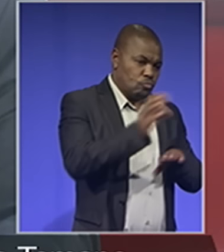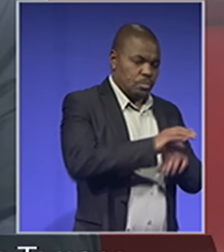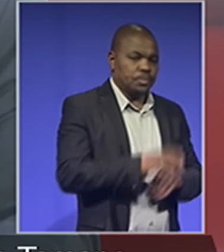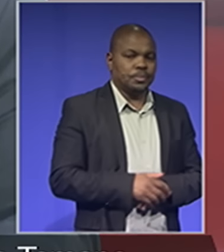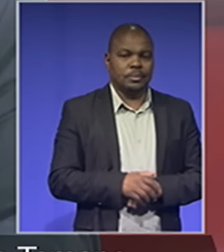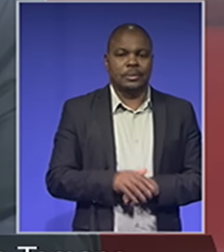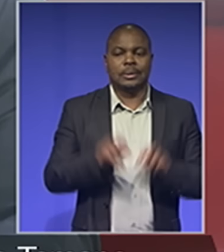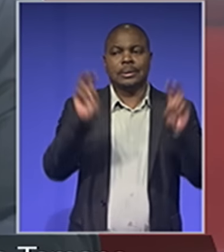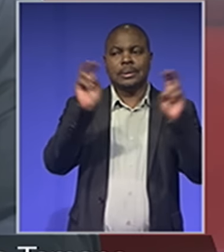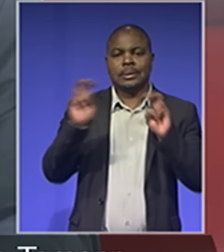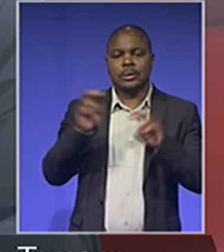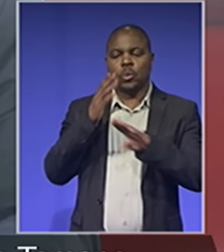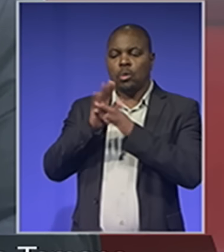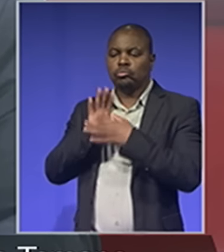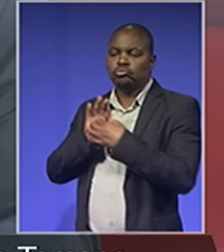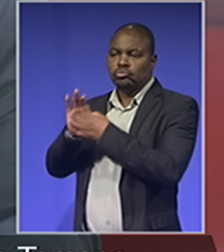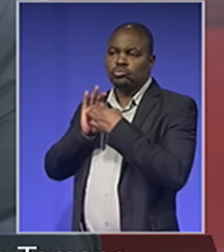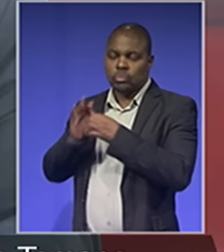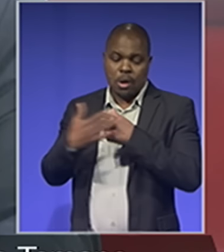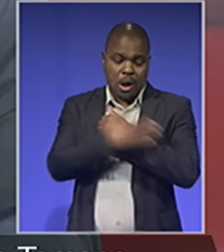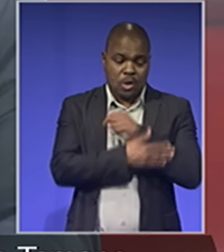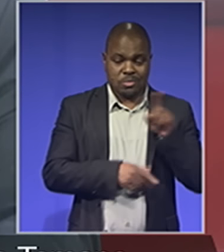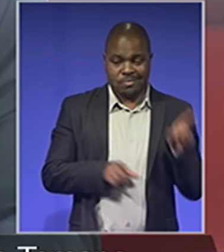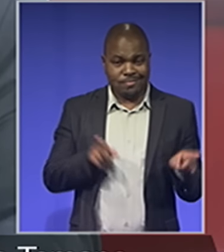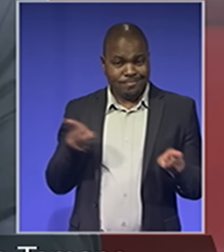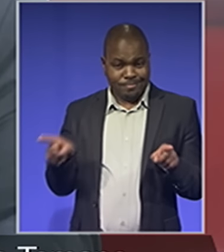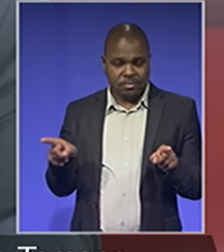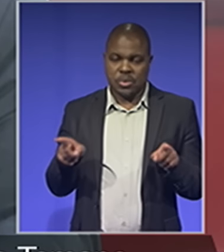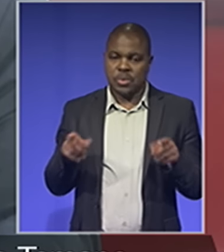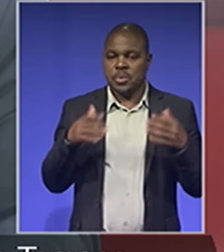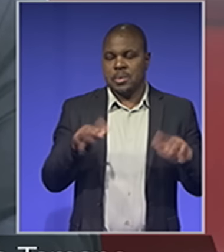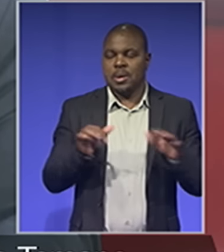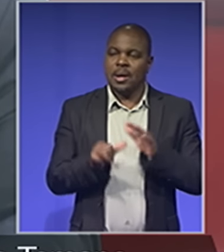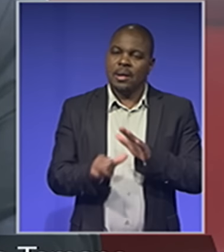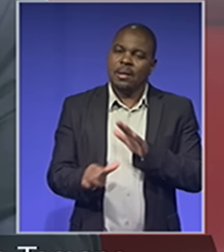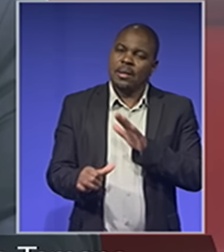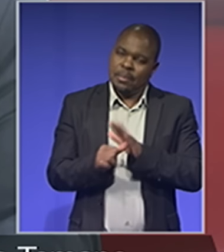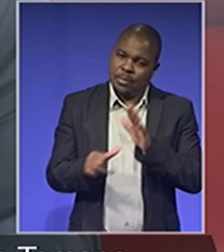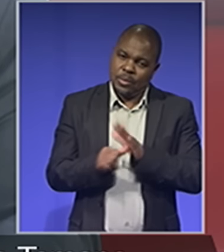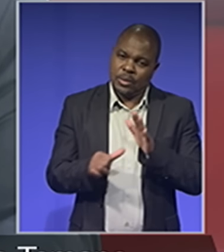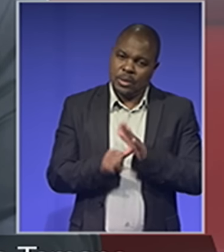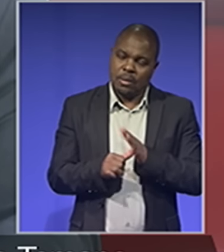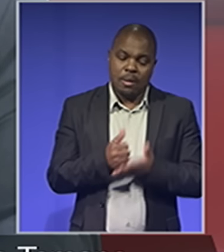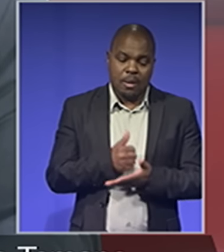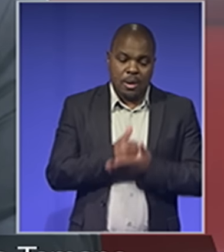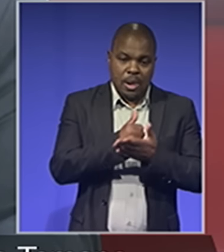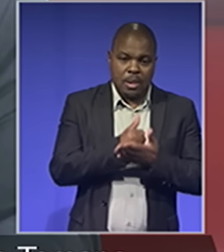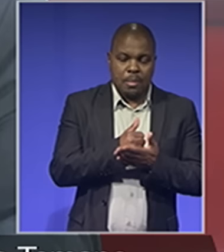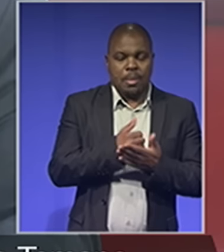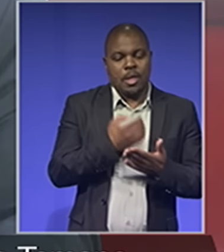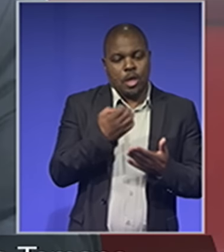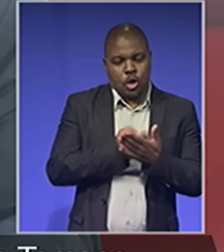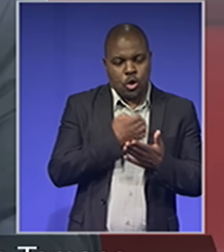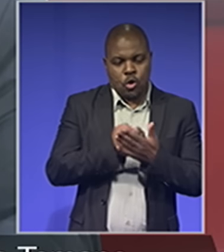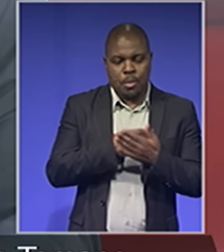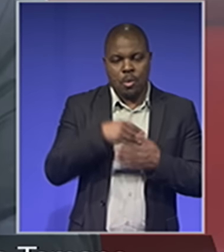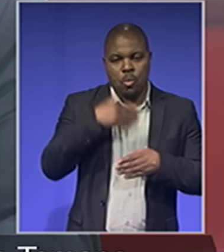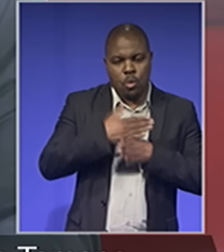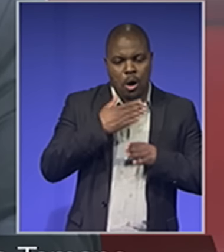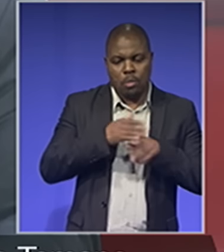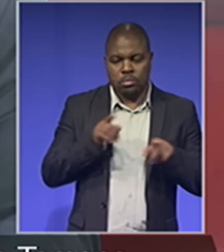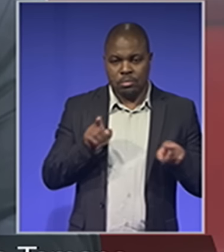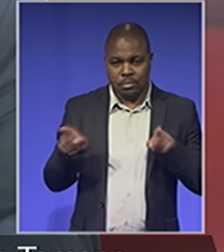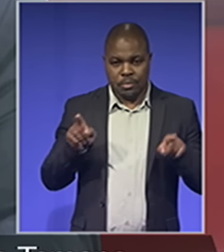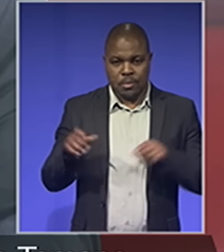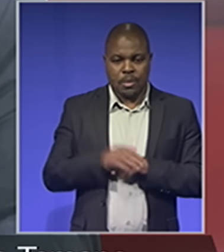cooperation between our two countries is a central pillar of our economic cooperation.